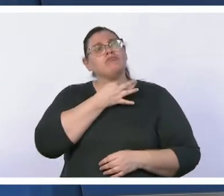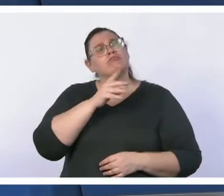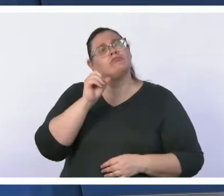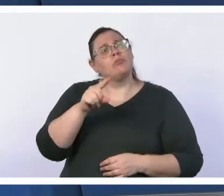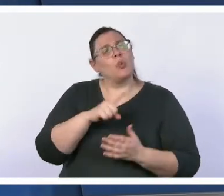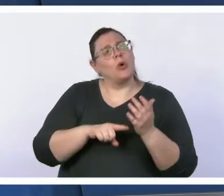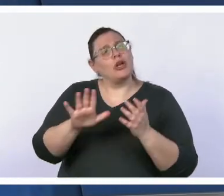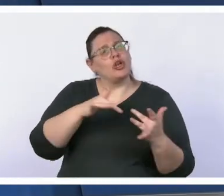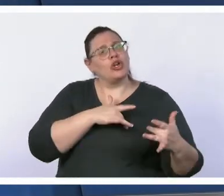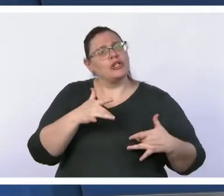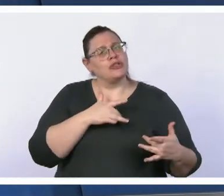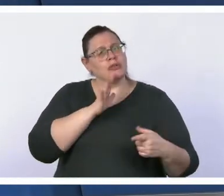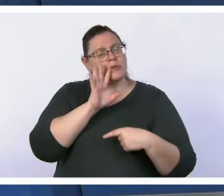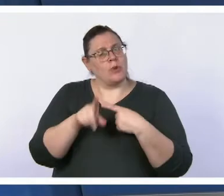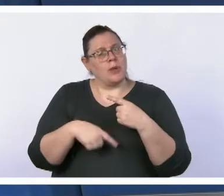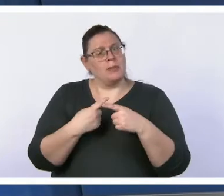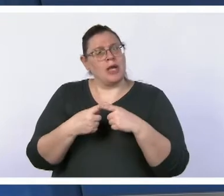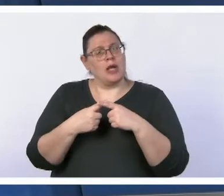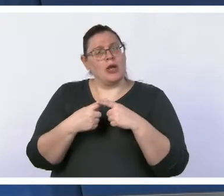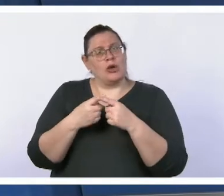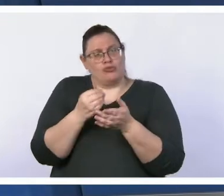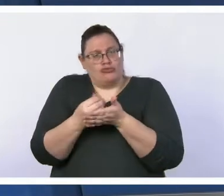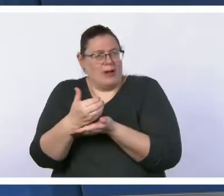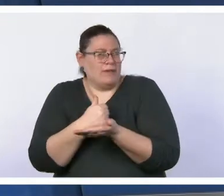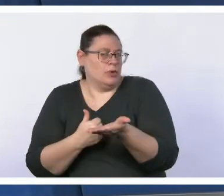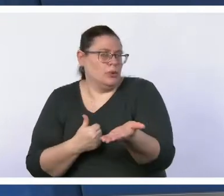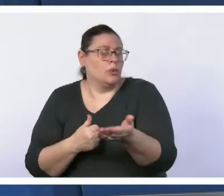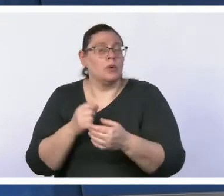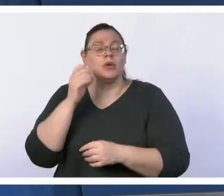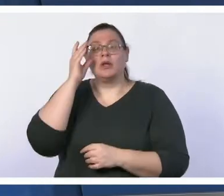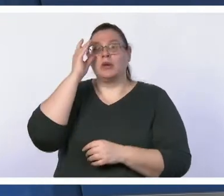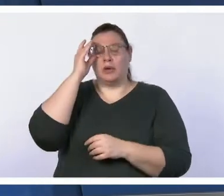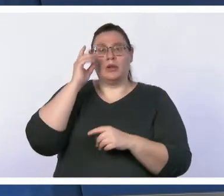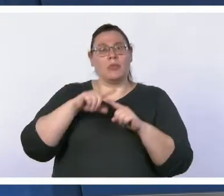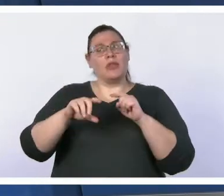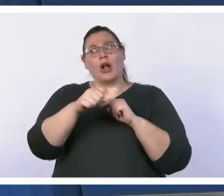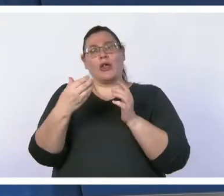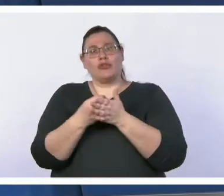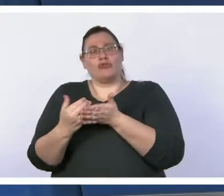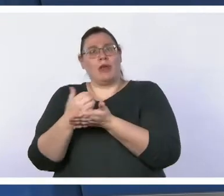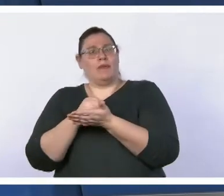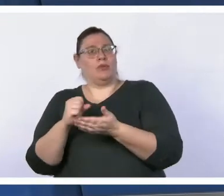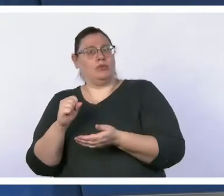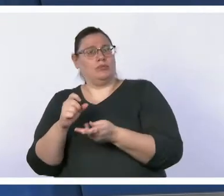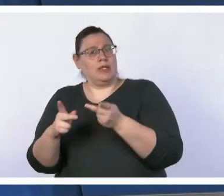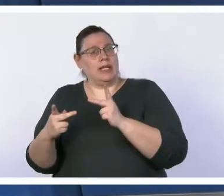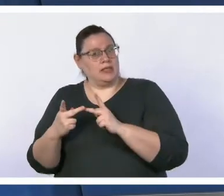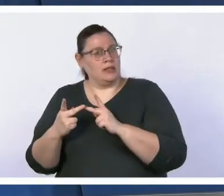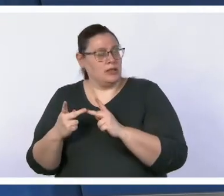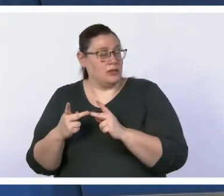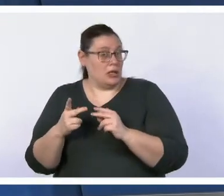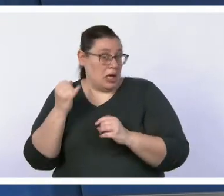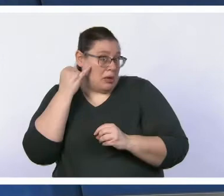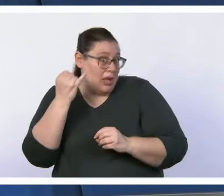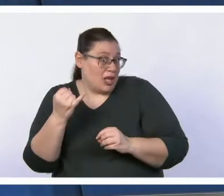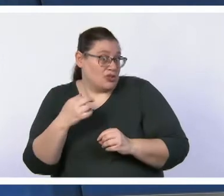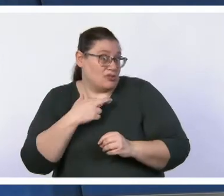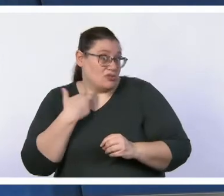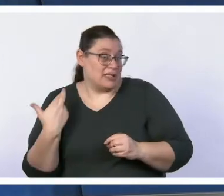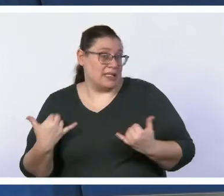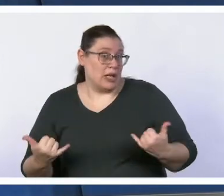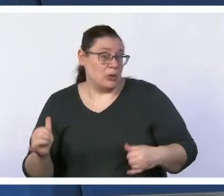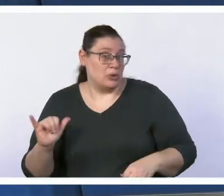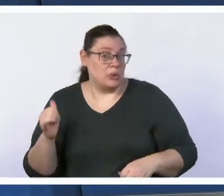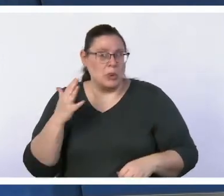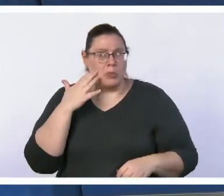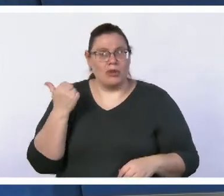you're talking about revenue sources, but there are additional revenue sources that I imagine are at risk because of the